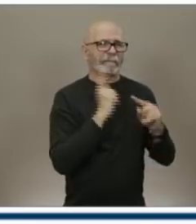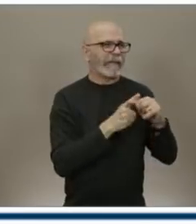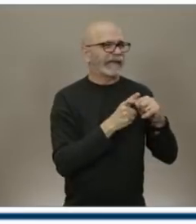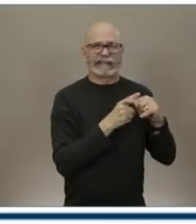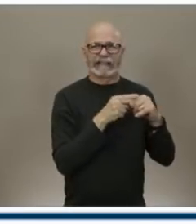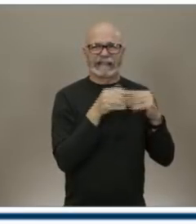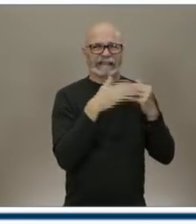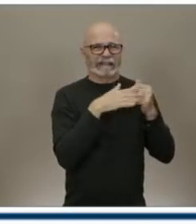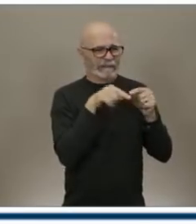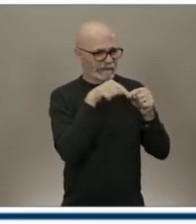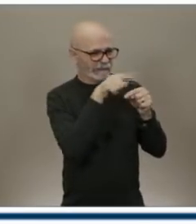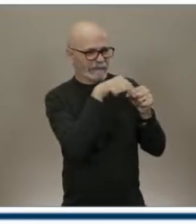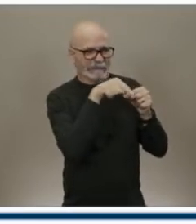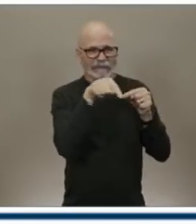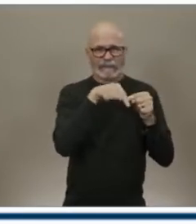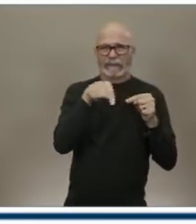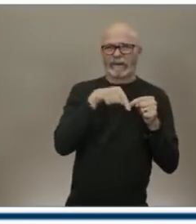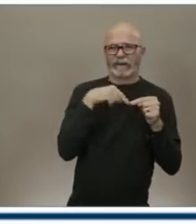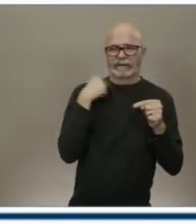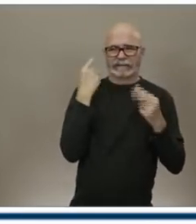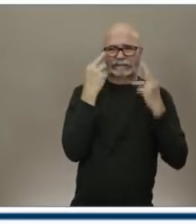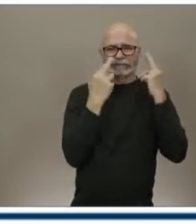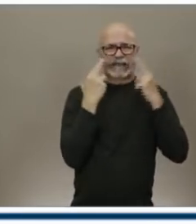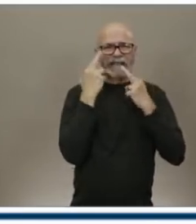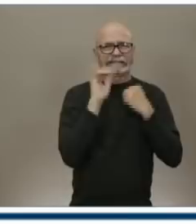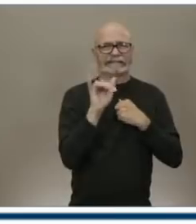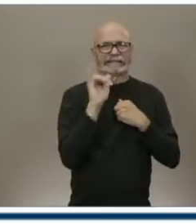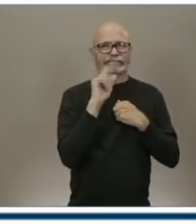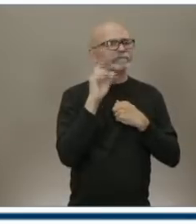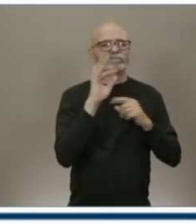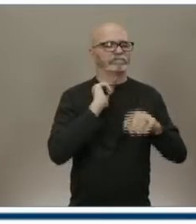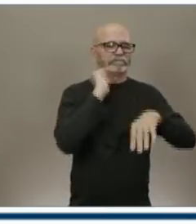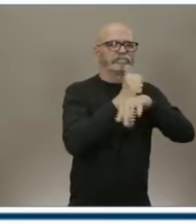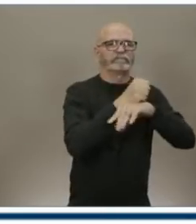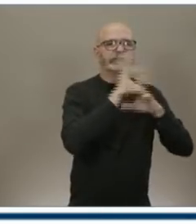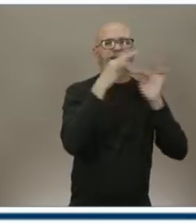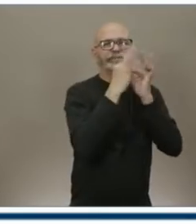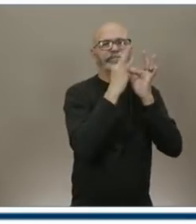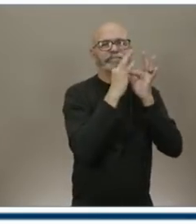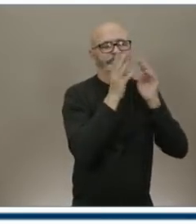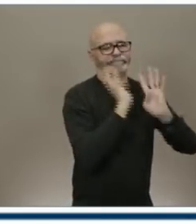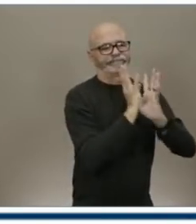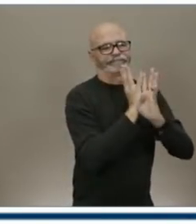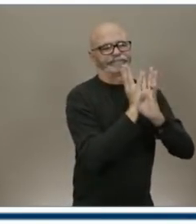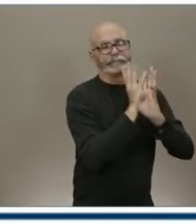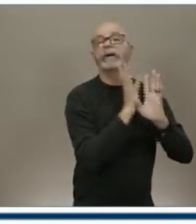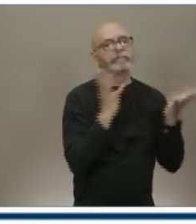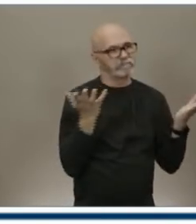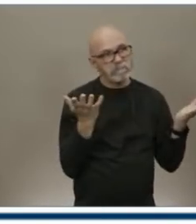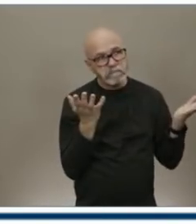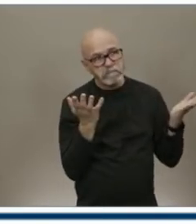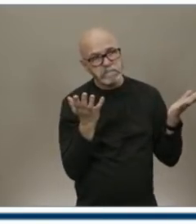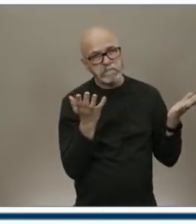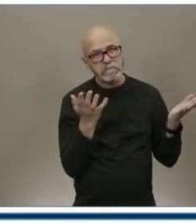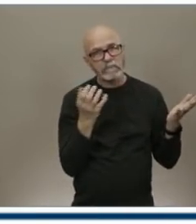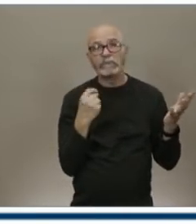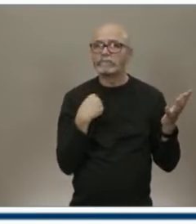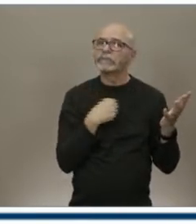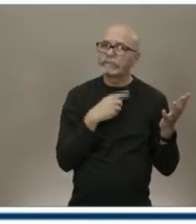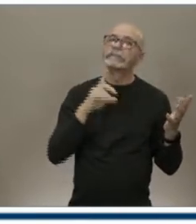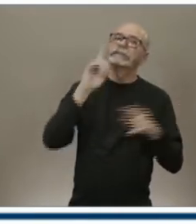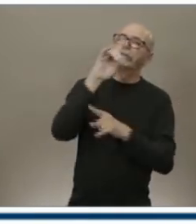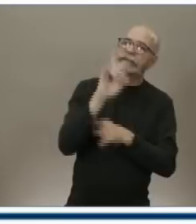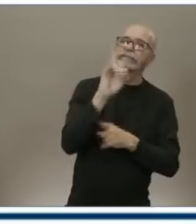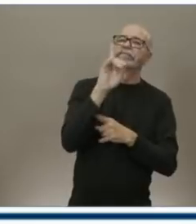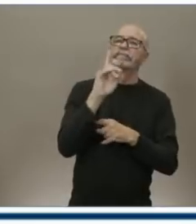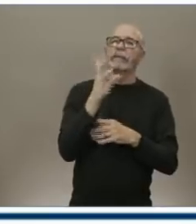had the wastewater treatment a positive result, part of a research study. All of those were signals that we needed to